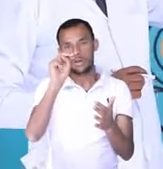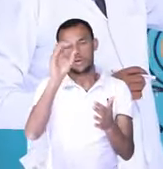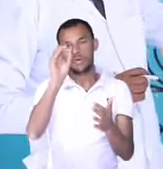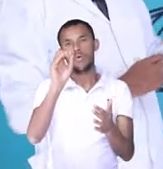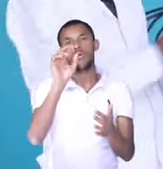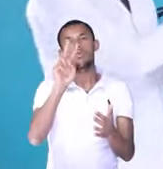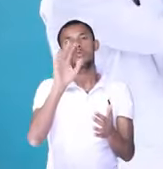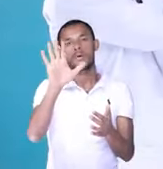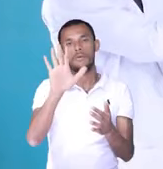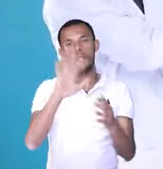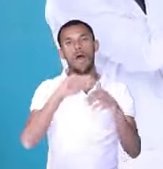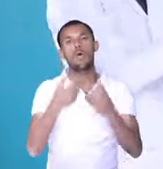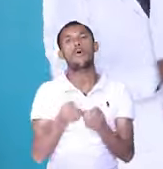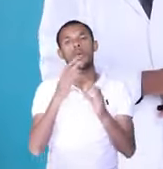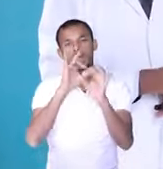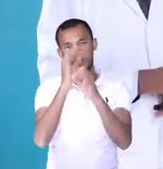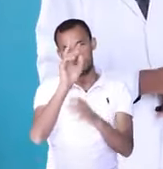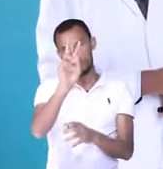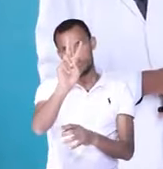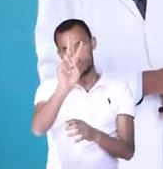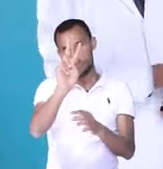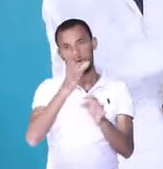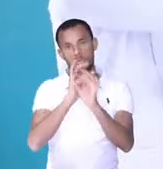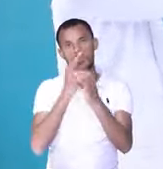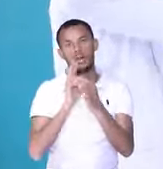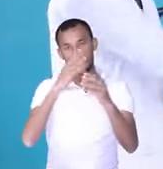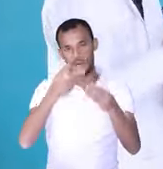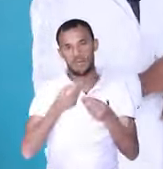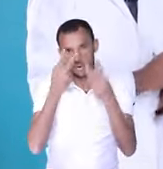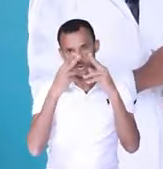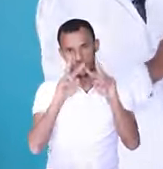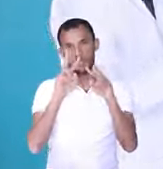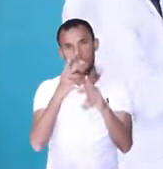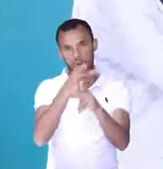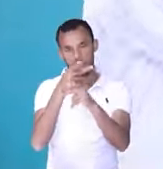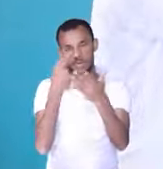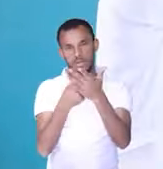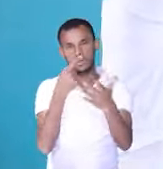How many experiments are given? 2 experiments are given. Look carefully, this one.